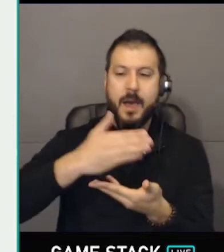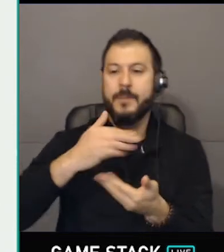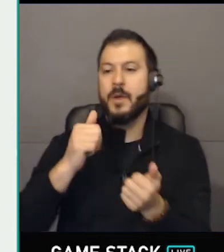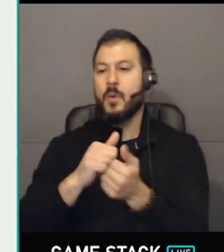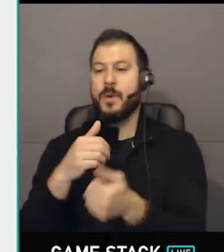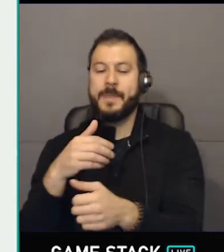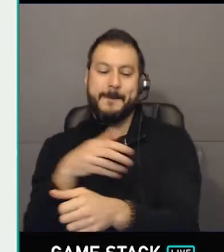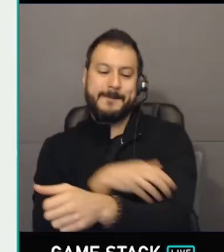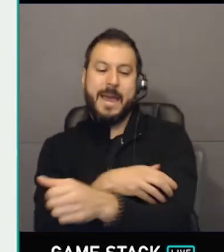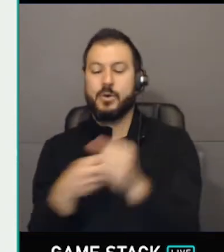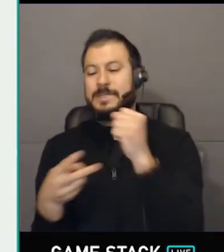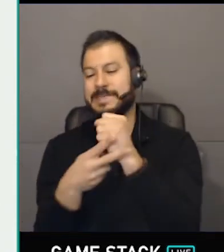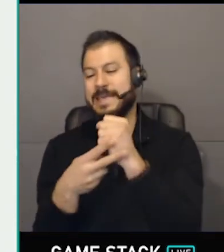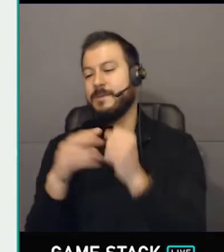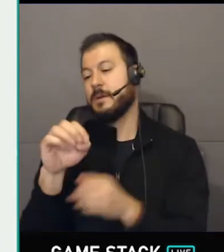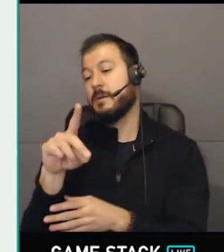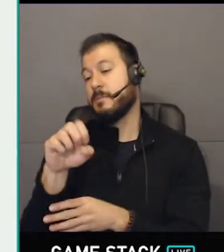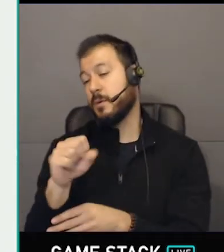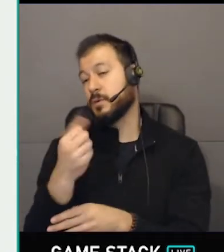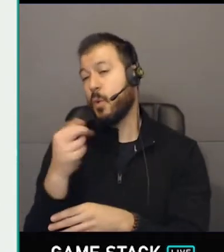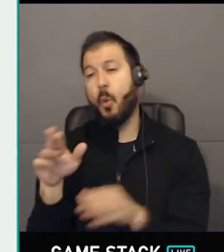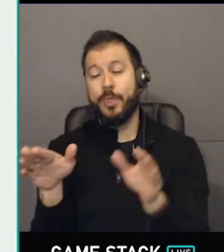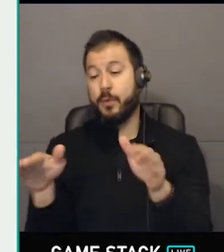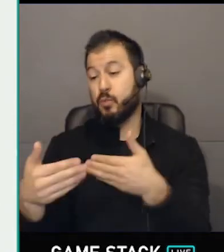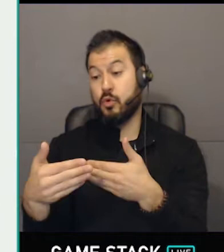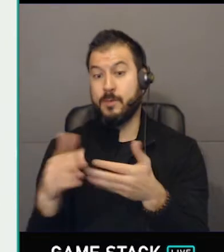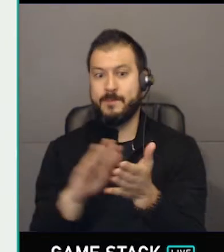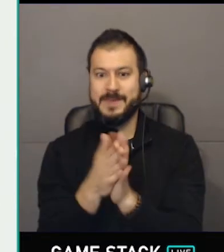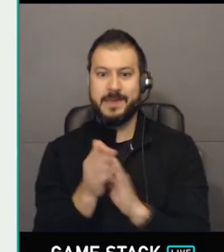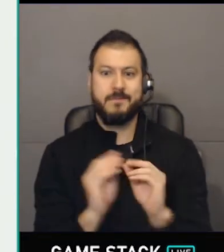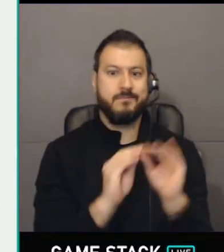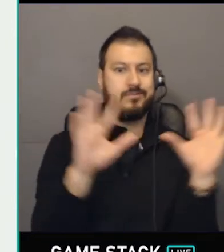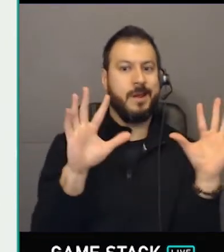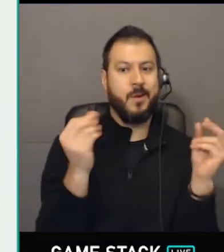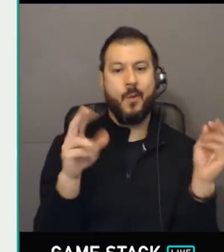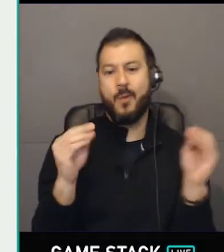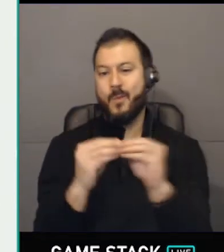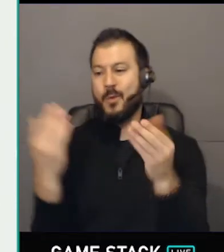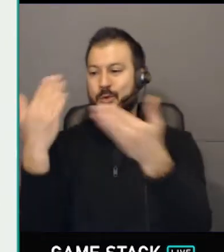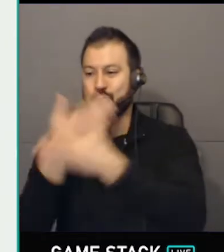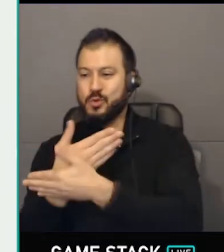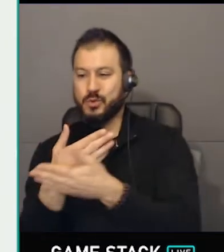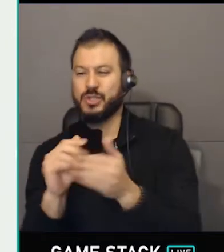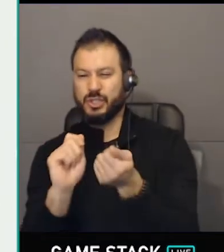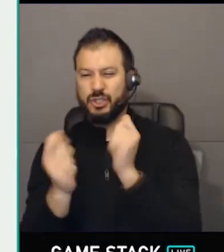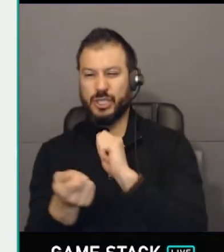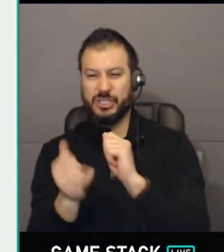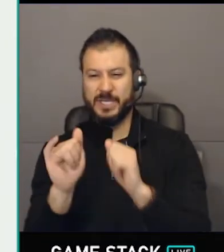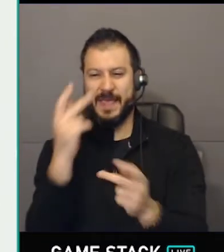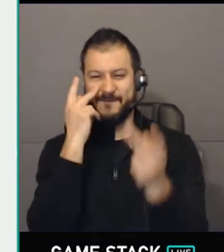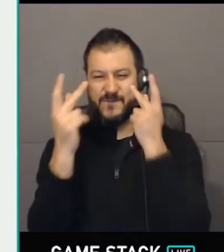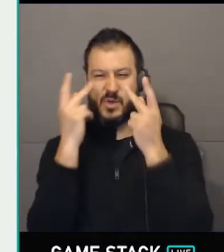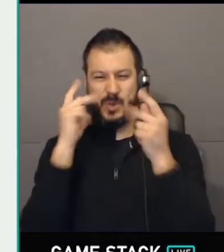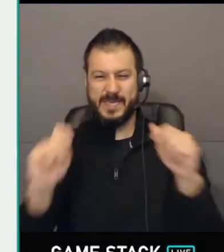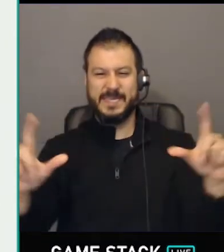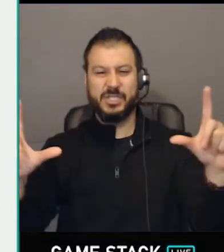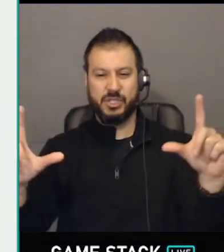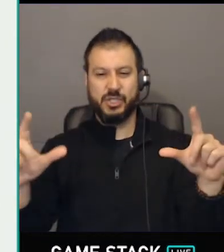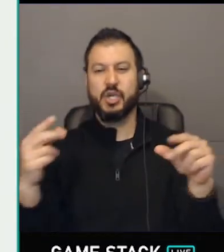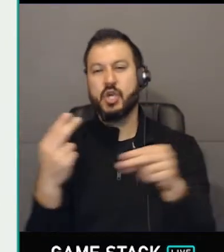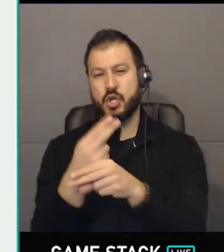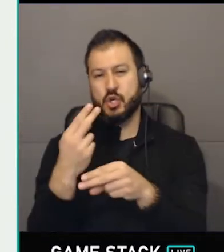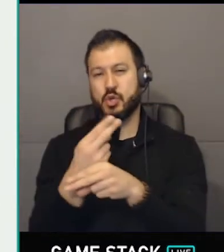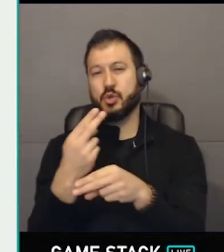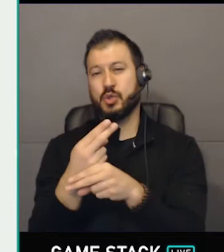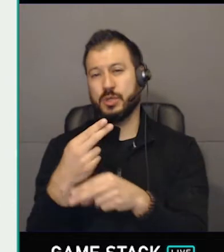modes, or even because the room has gotten brighter or darker, changing the viewing conditions. Use our APIs to detect these changes